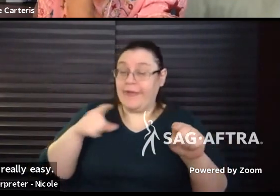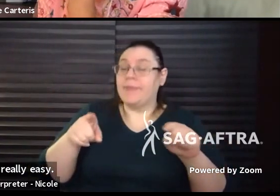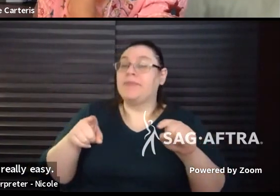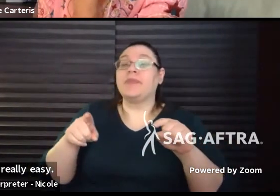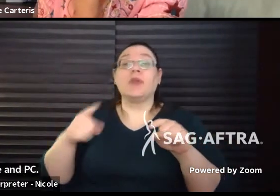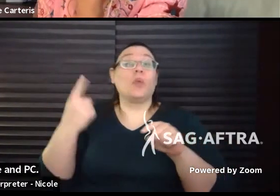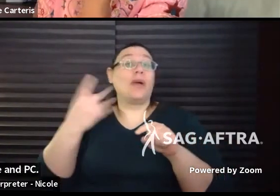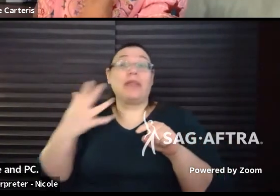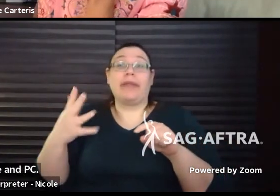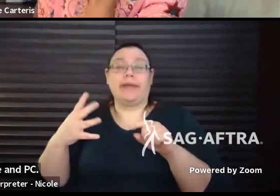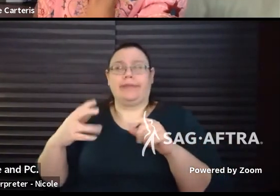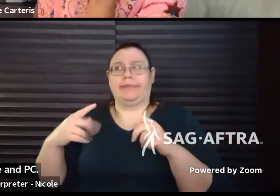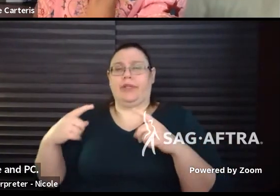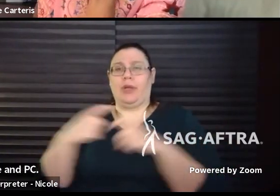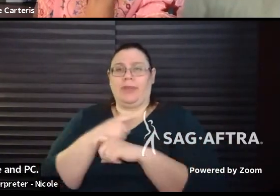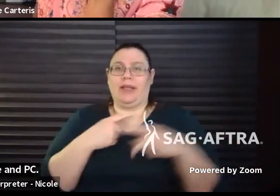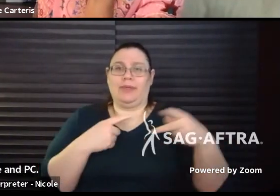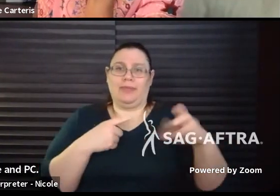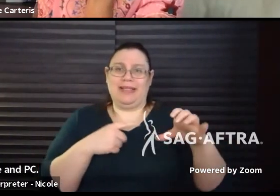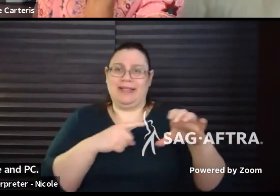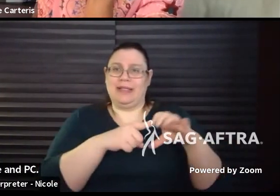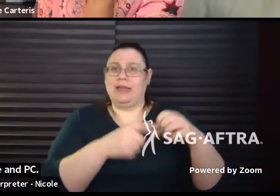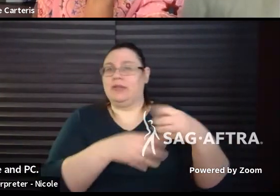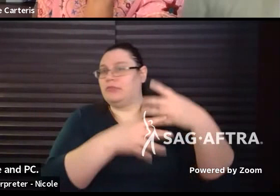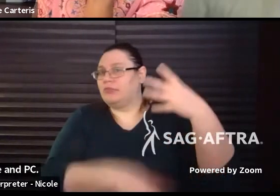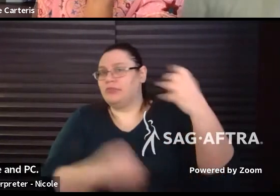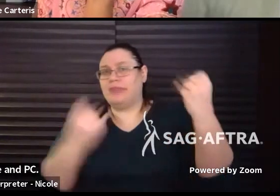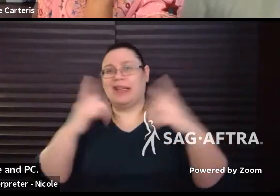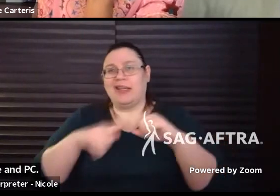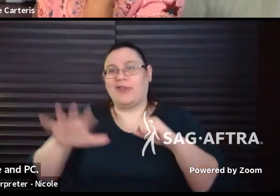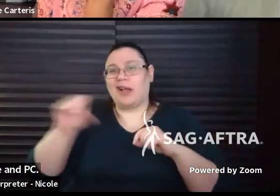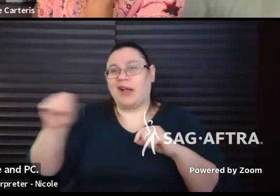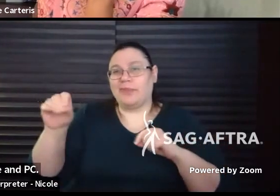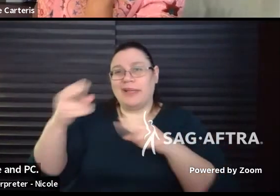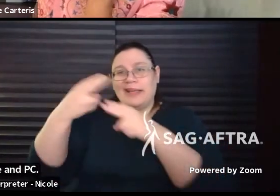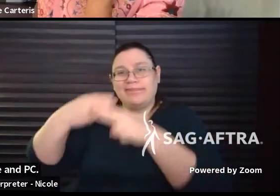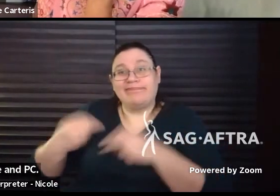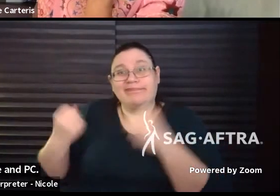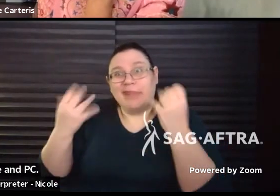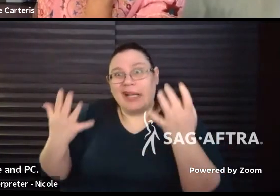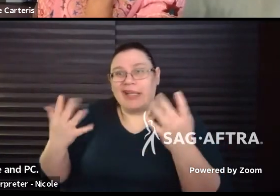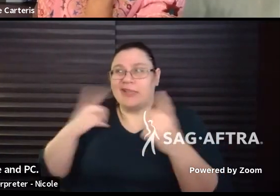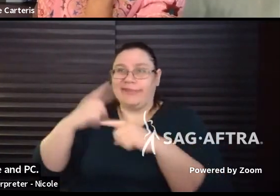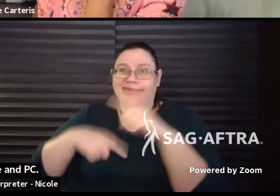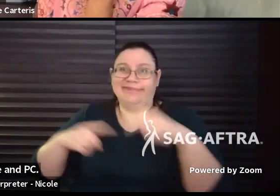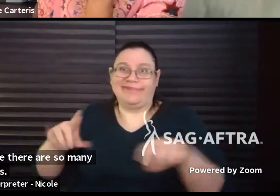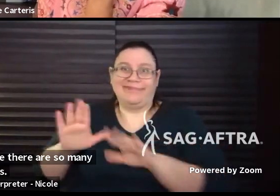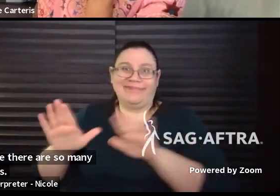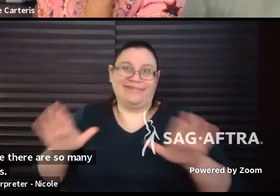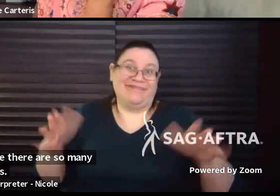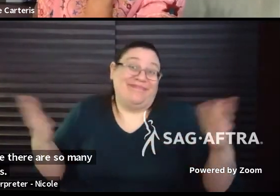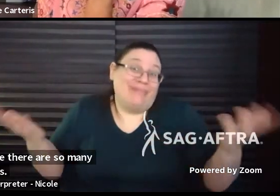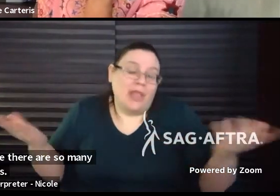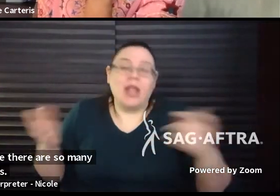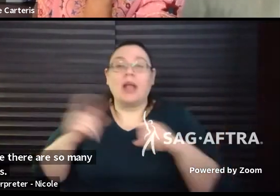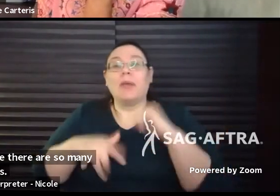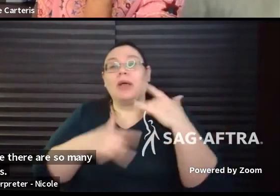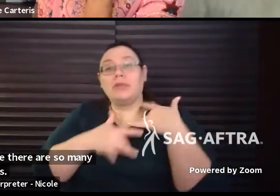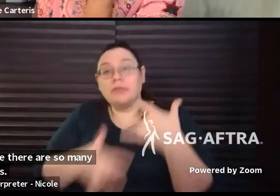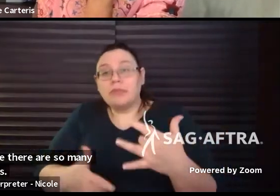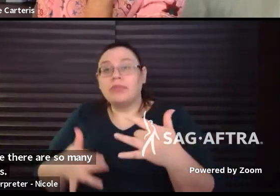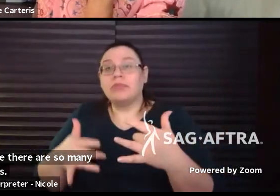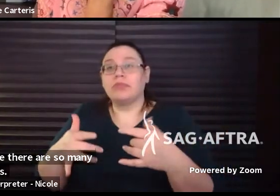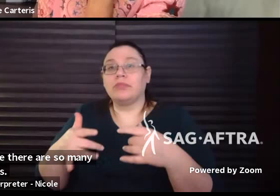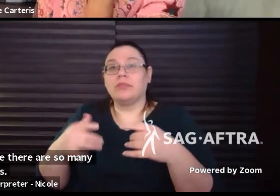thing about PCs is there's so many different brands. So everything's a little bit different depending, but usually you just get a cord.